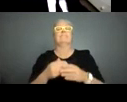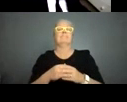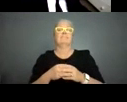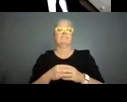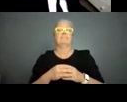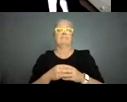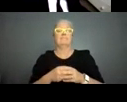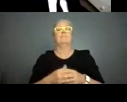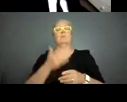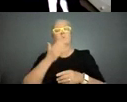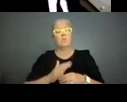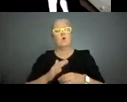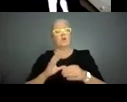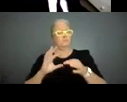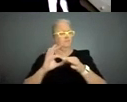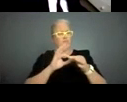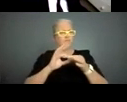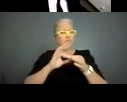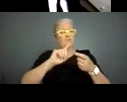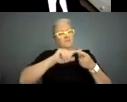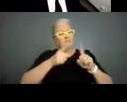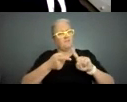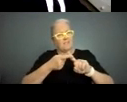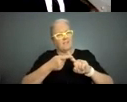of relationships was seen as the most important thing there.